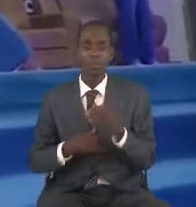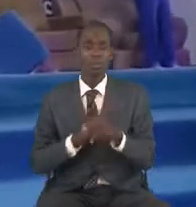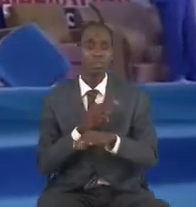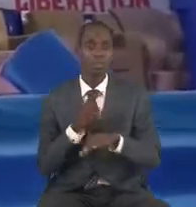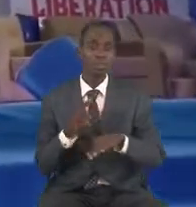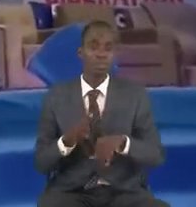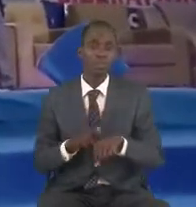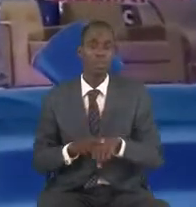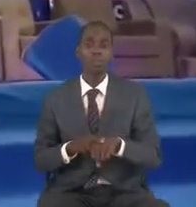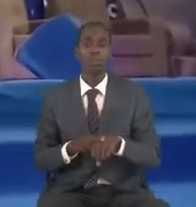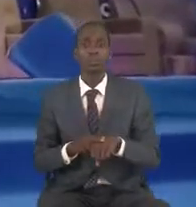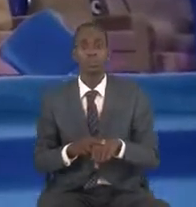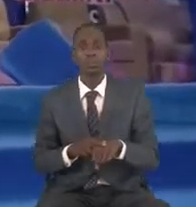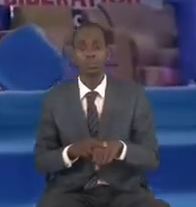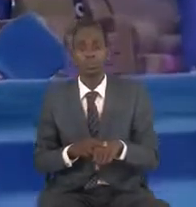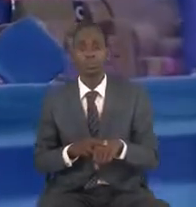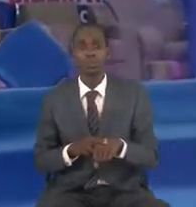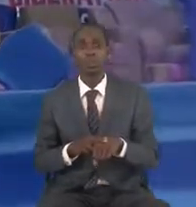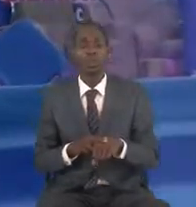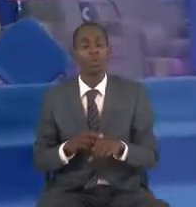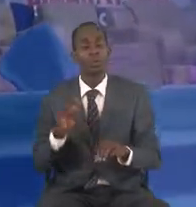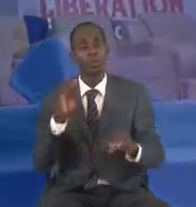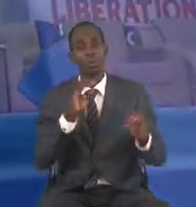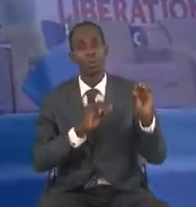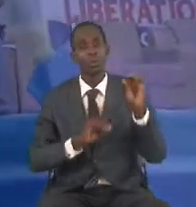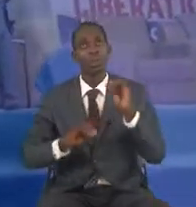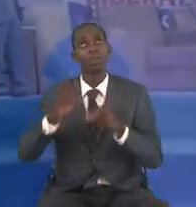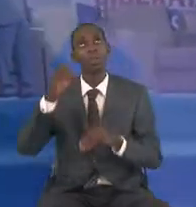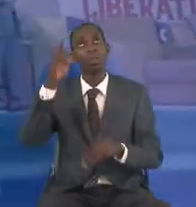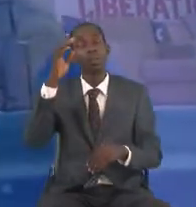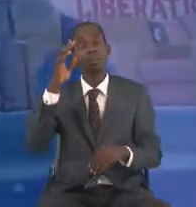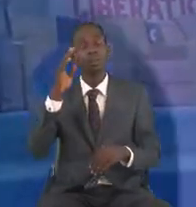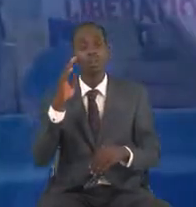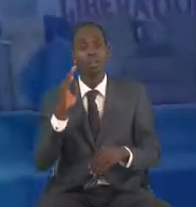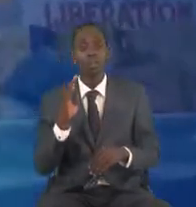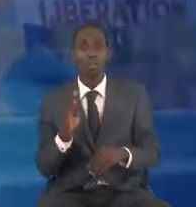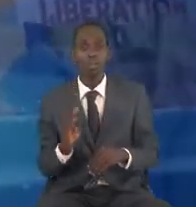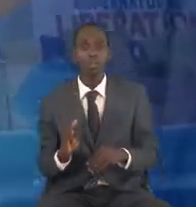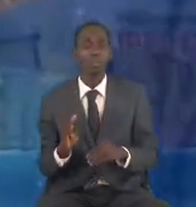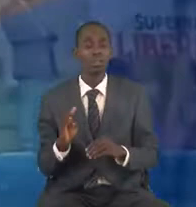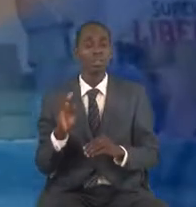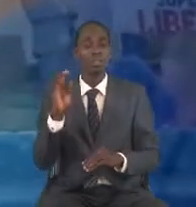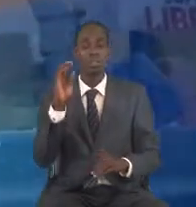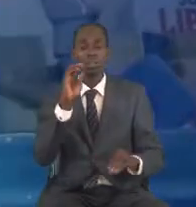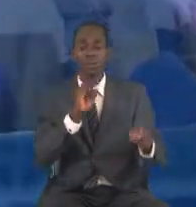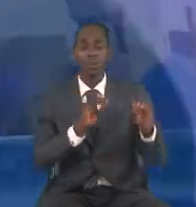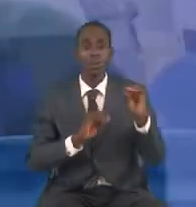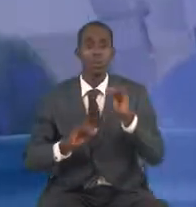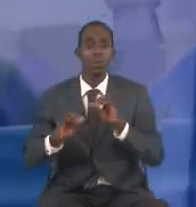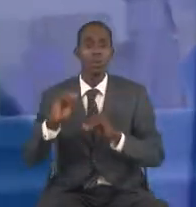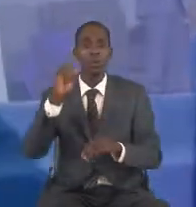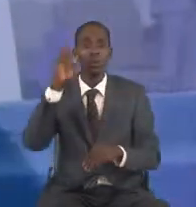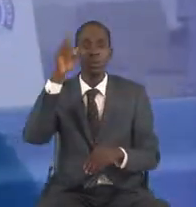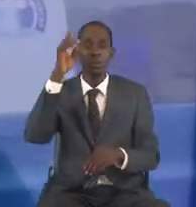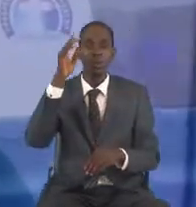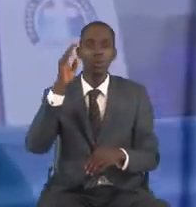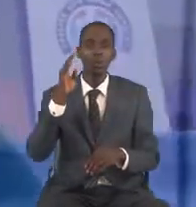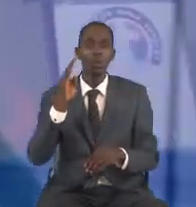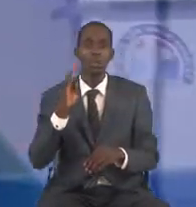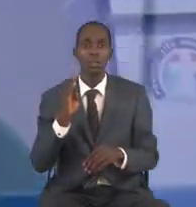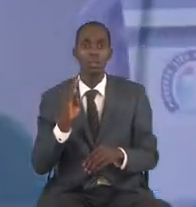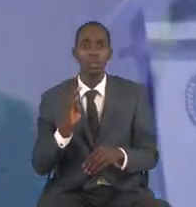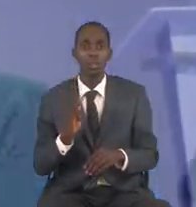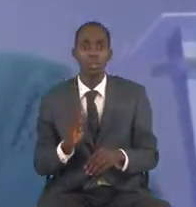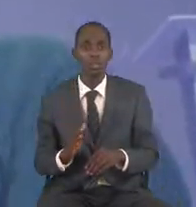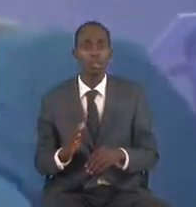the poor cannot afford it. Oh God, oh, oh God. Oh, for